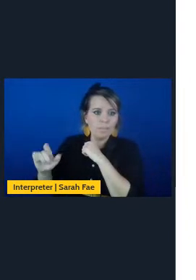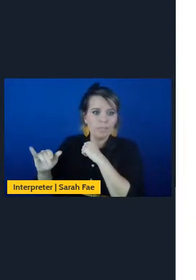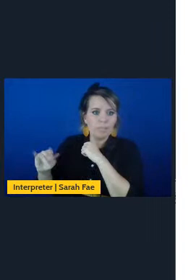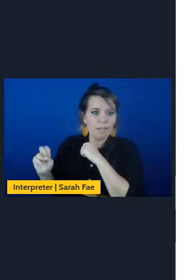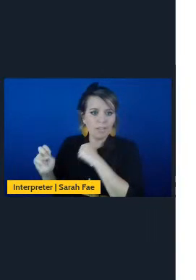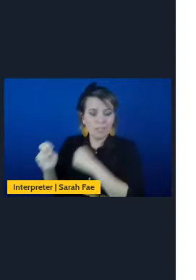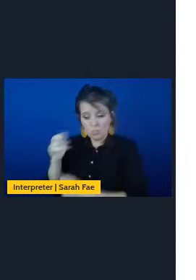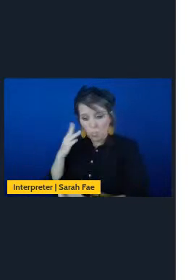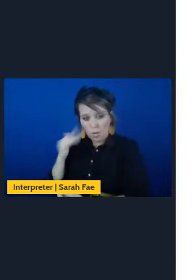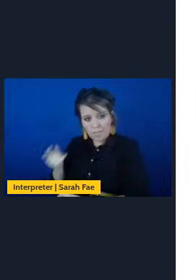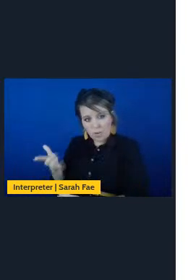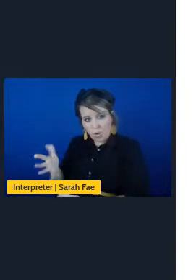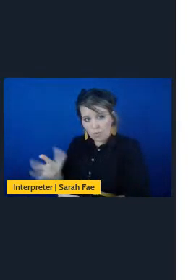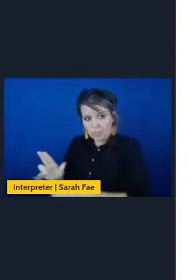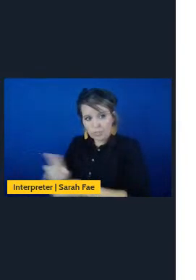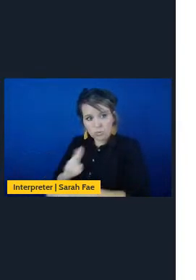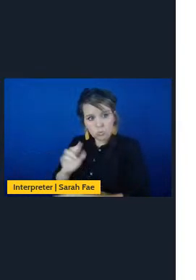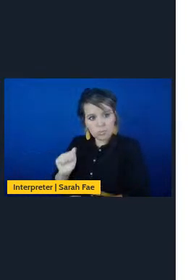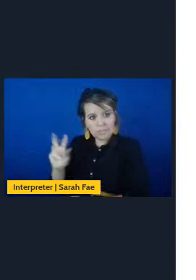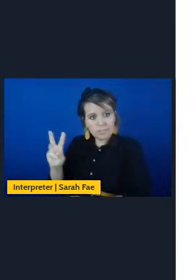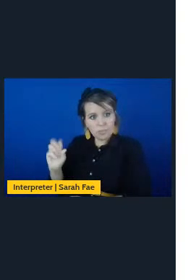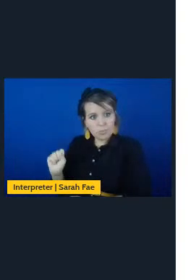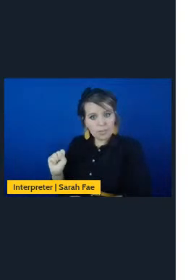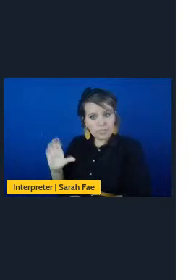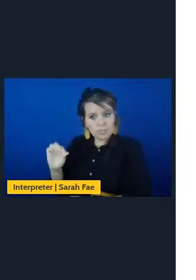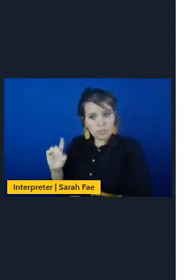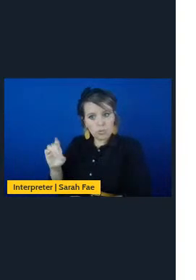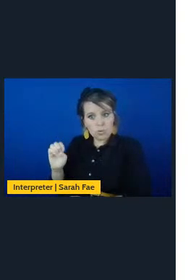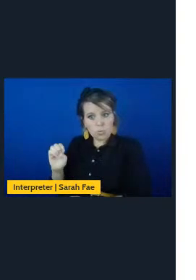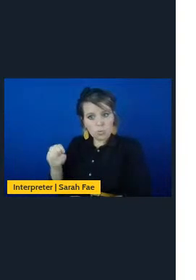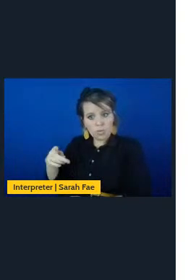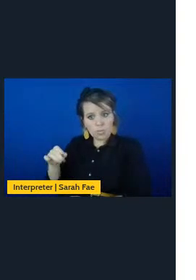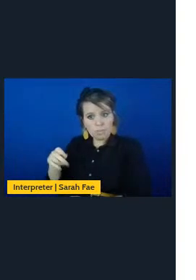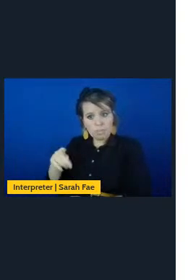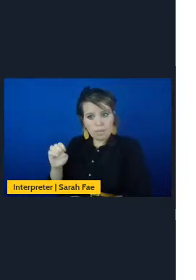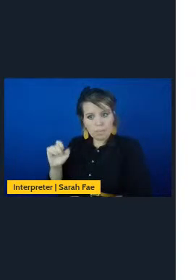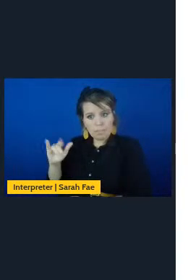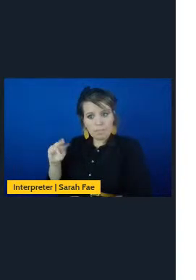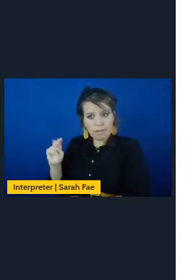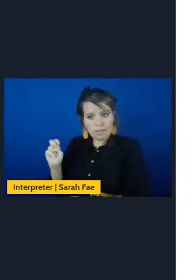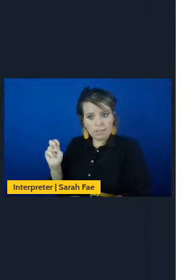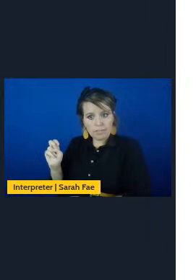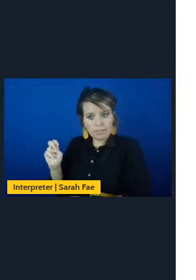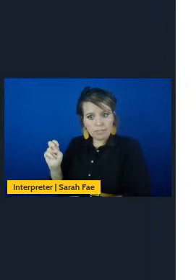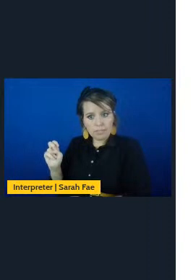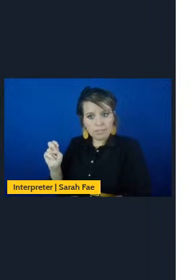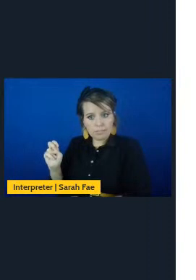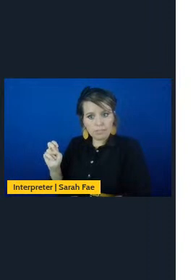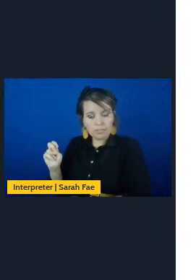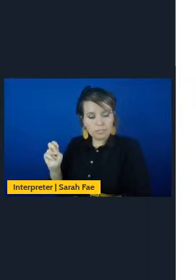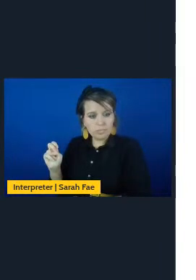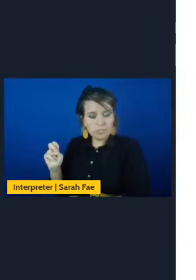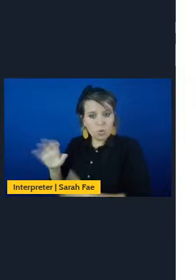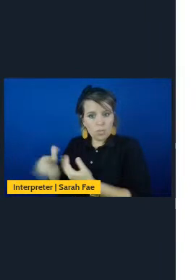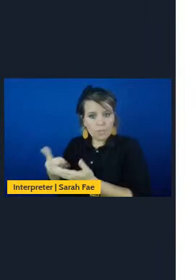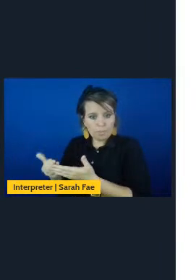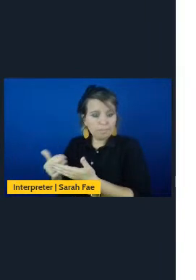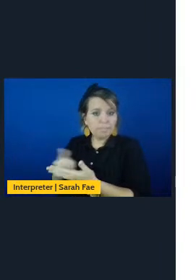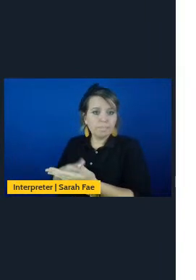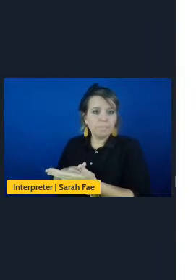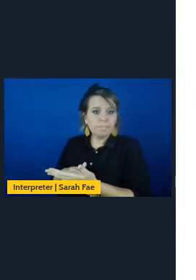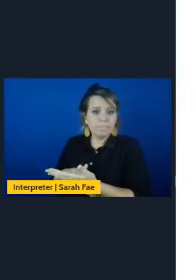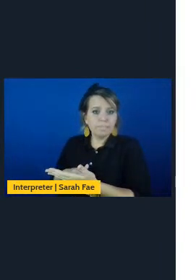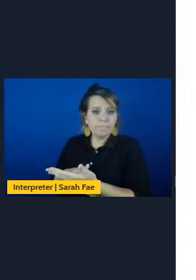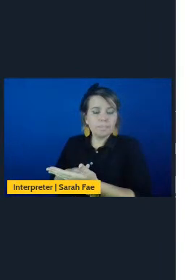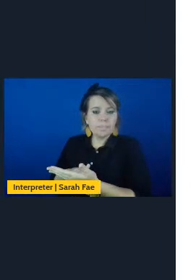AWS code pipeline. They already solved how to build and upload all the artifacts and how